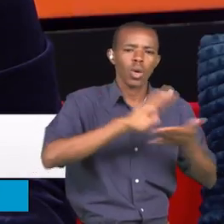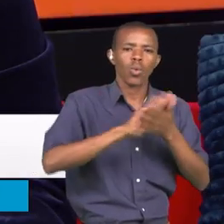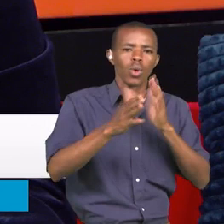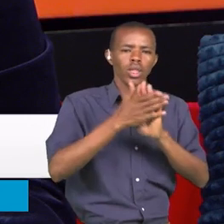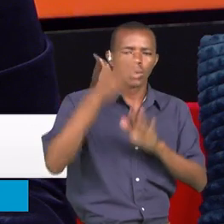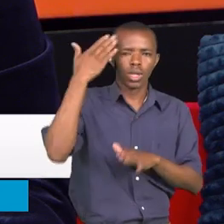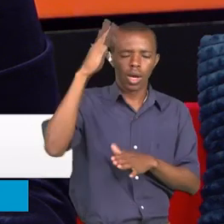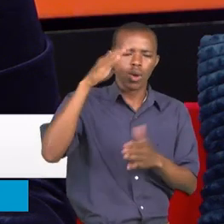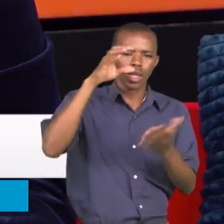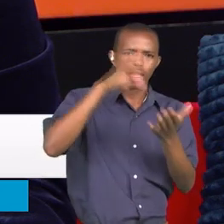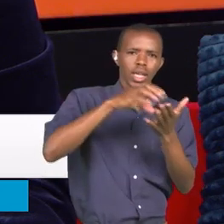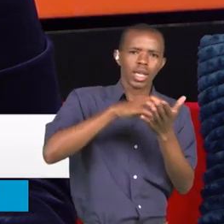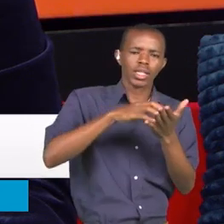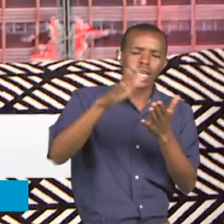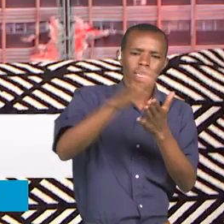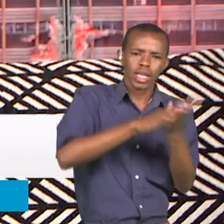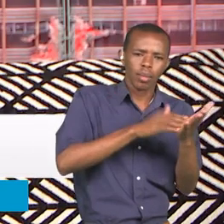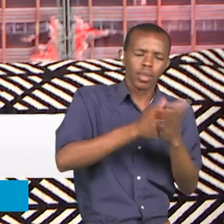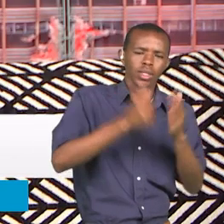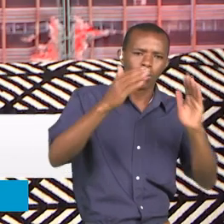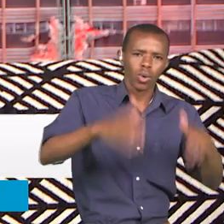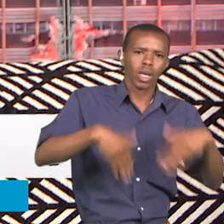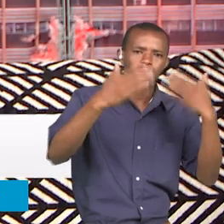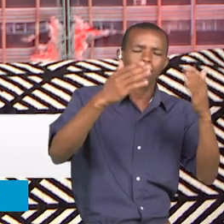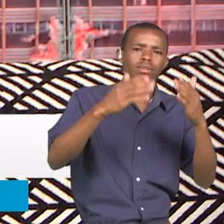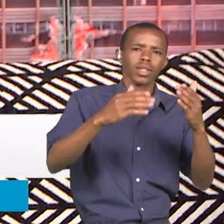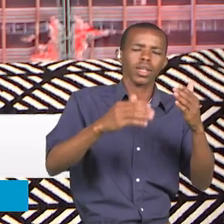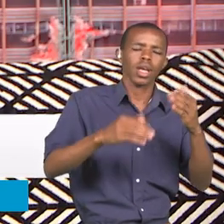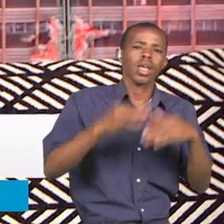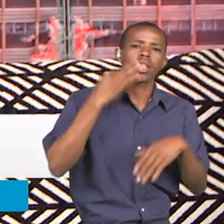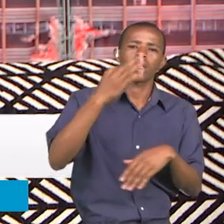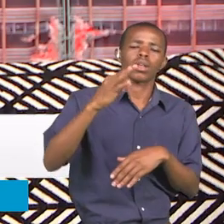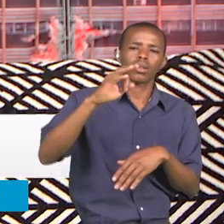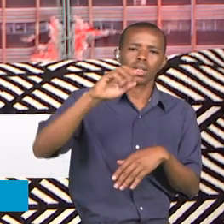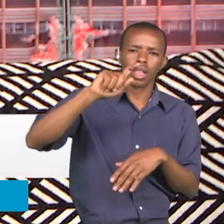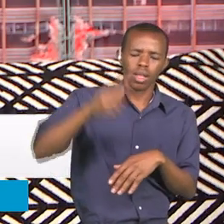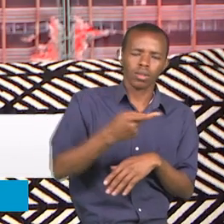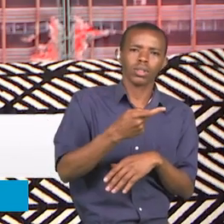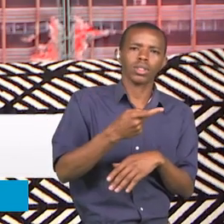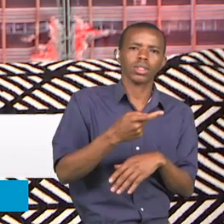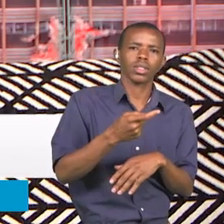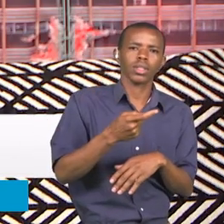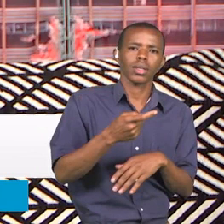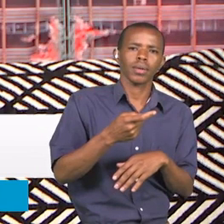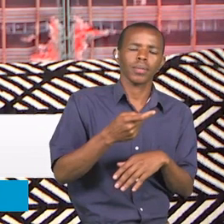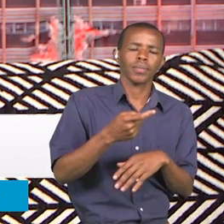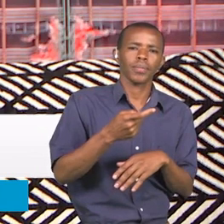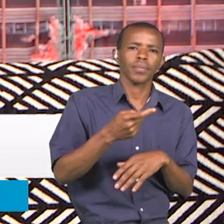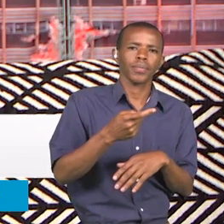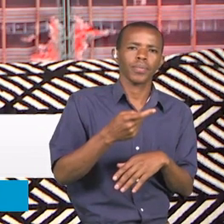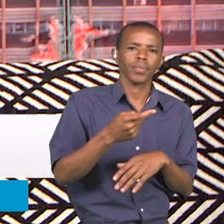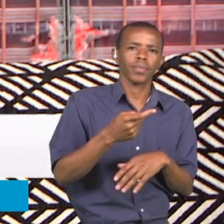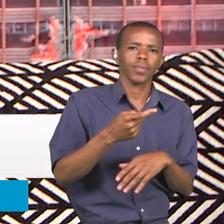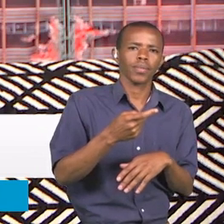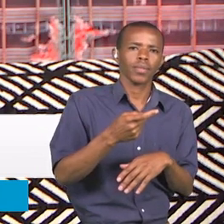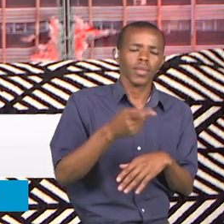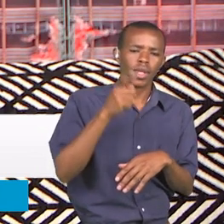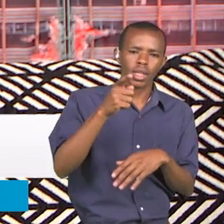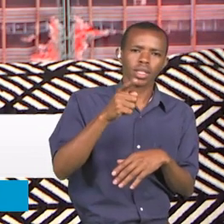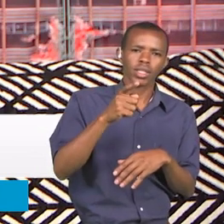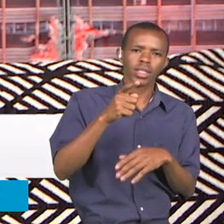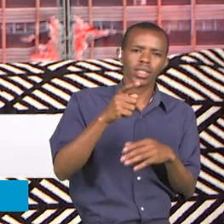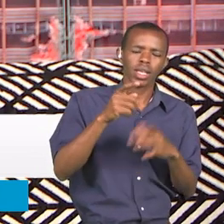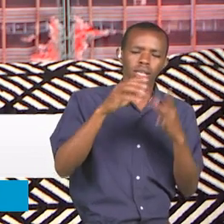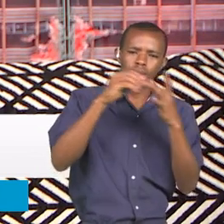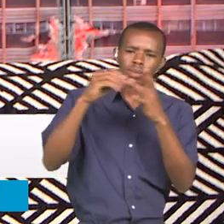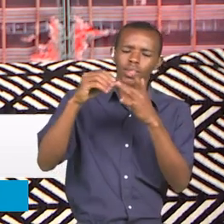Mm-hmm. In that case, the damages that were awarded were in the region of 300,000. Mm-hmm. Although what she did not specifically